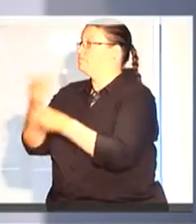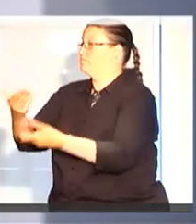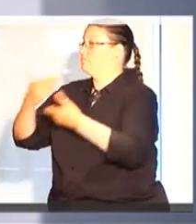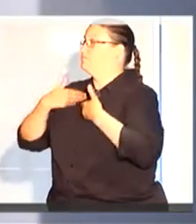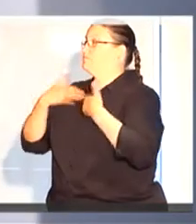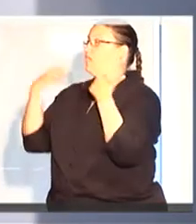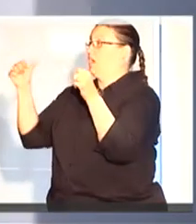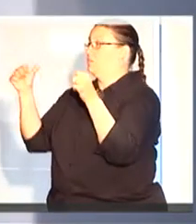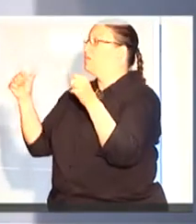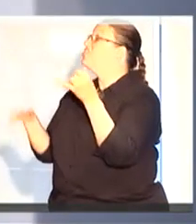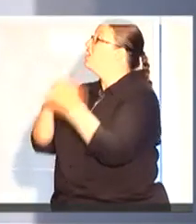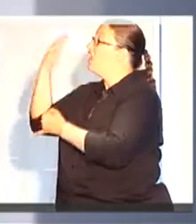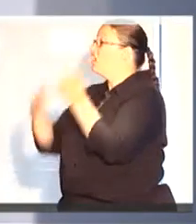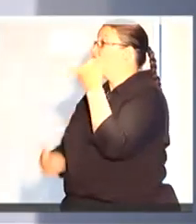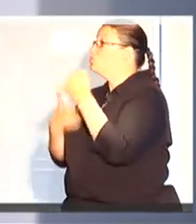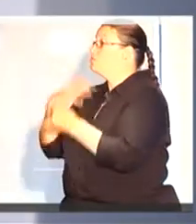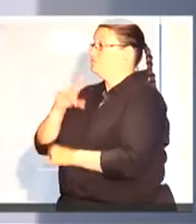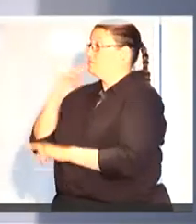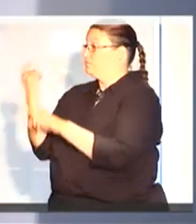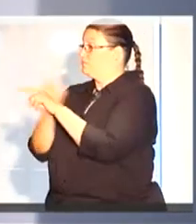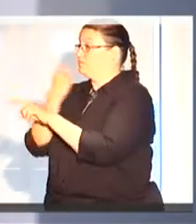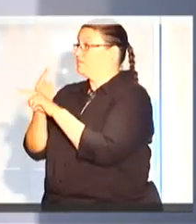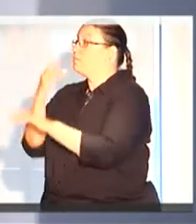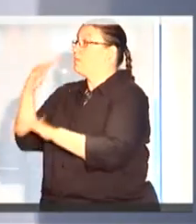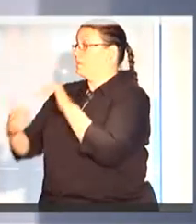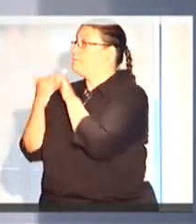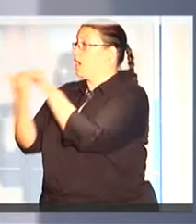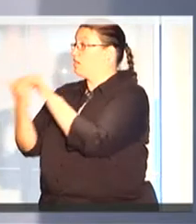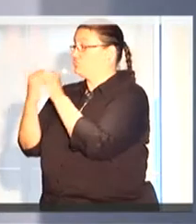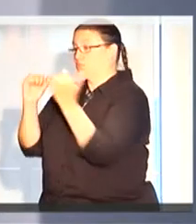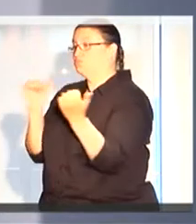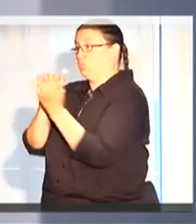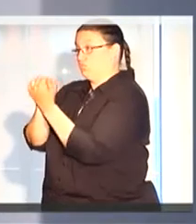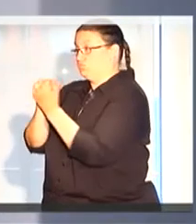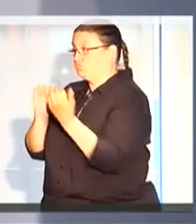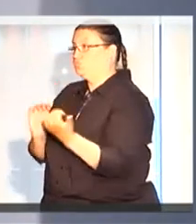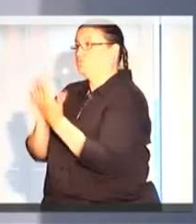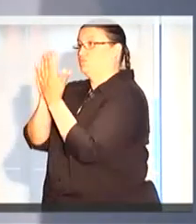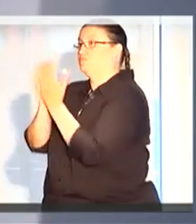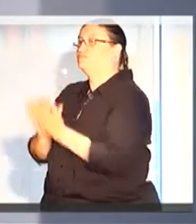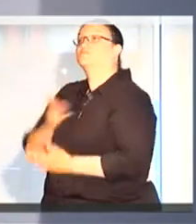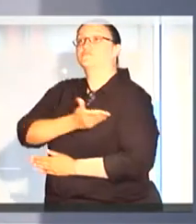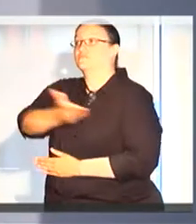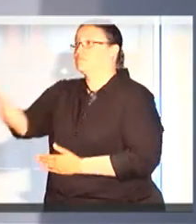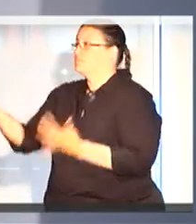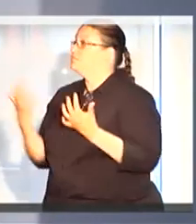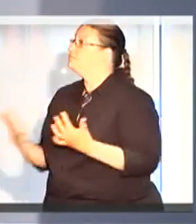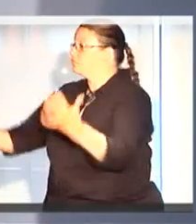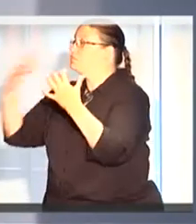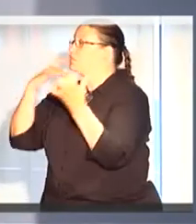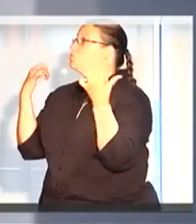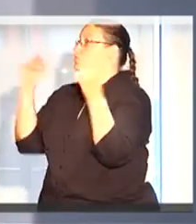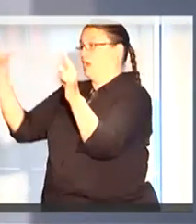Let me finally finish these introductory remarks about a partnership approach. This audience will be well aware that there are a